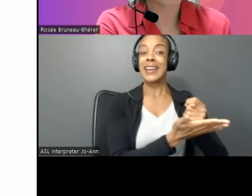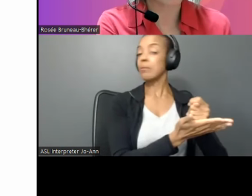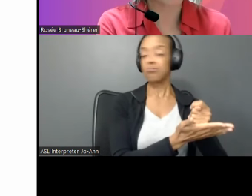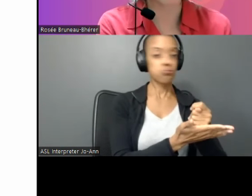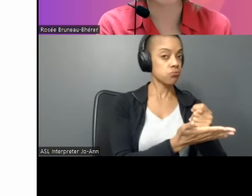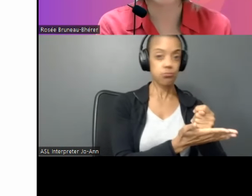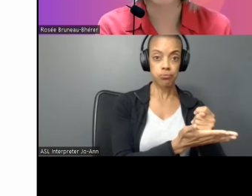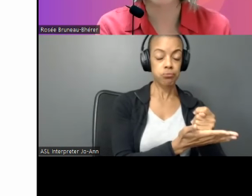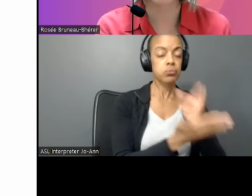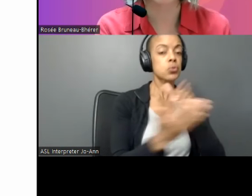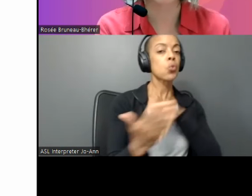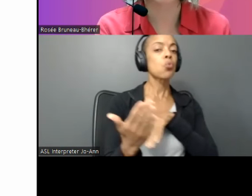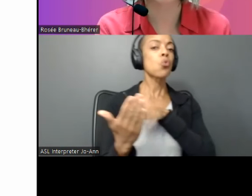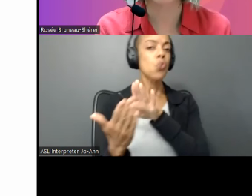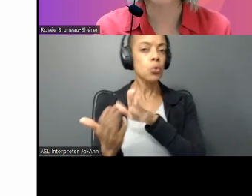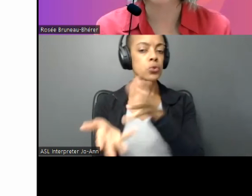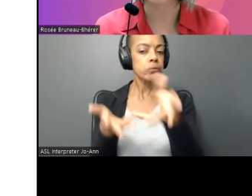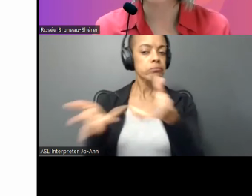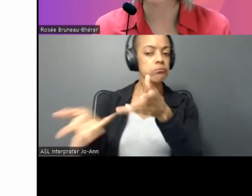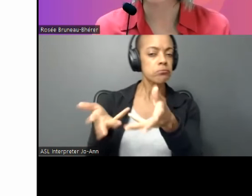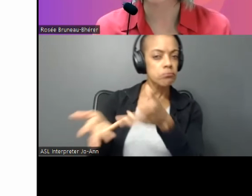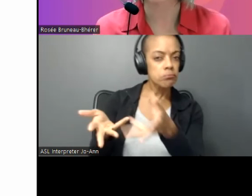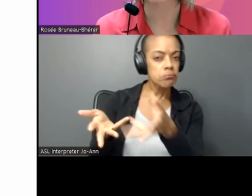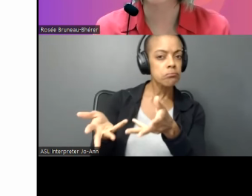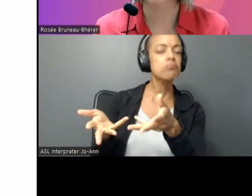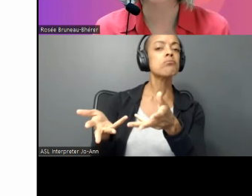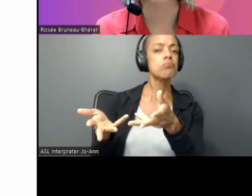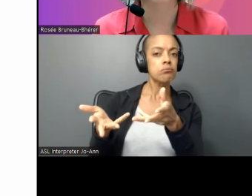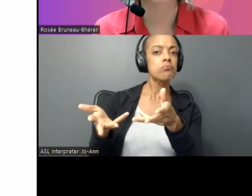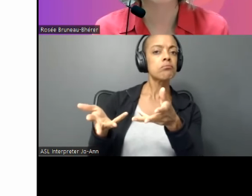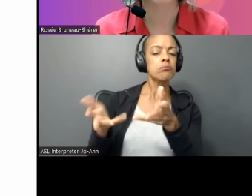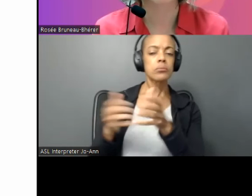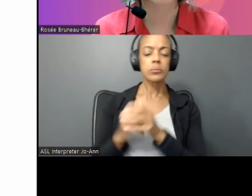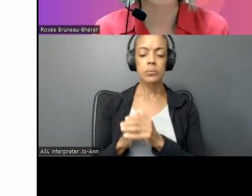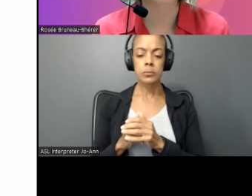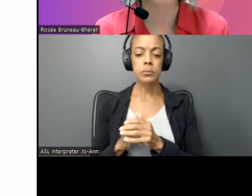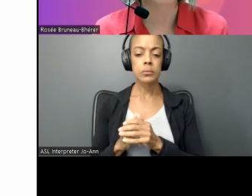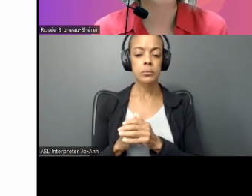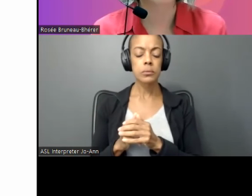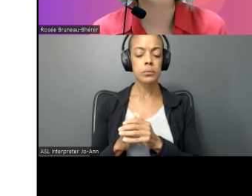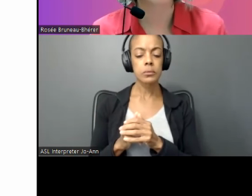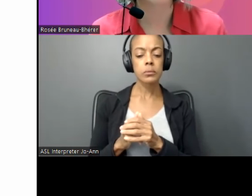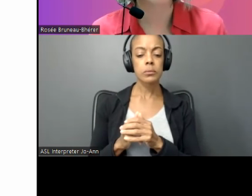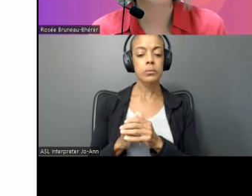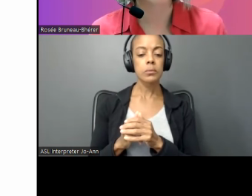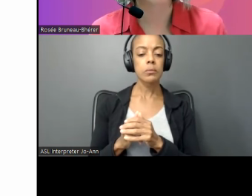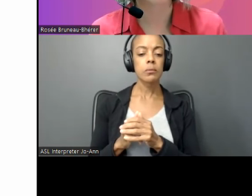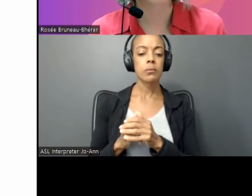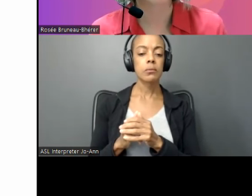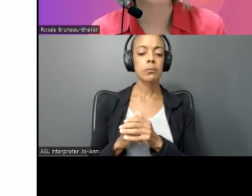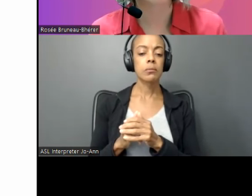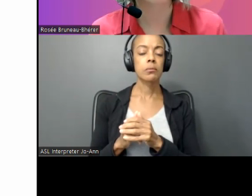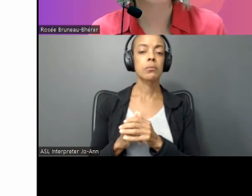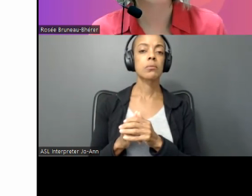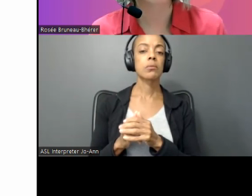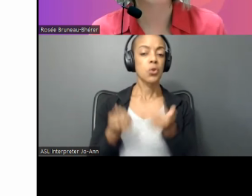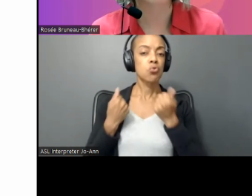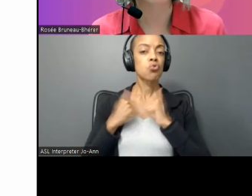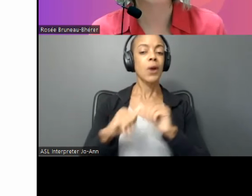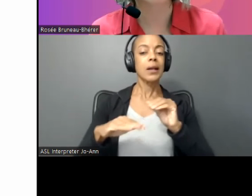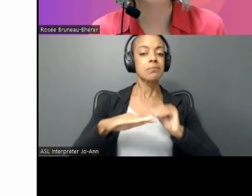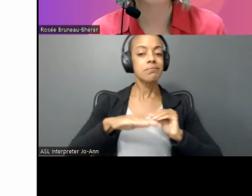We're thinking what we do is use an approach towards the young population to influence